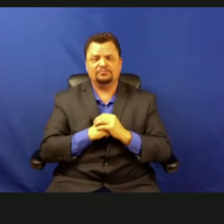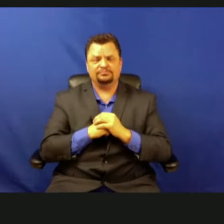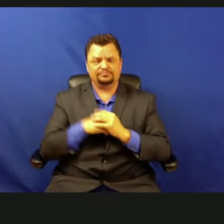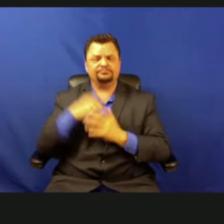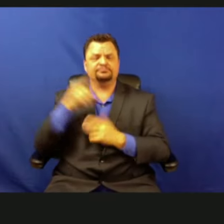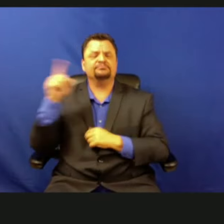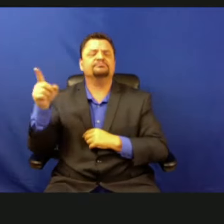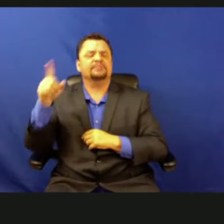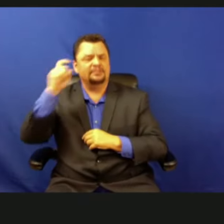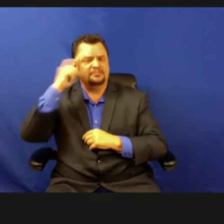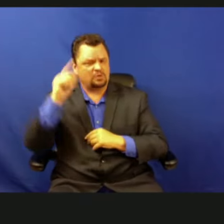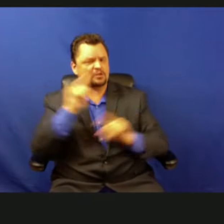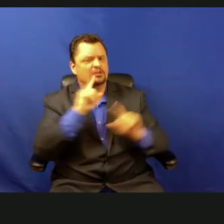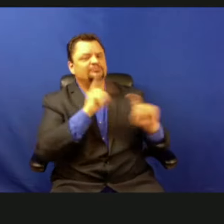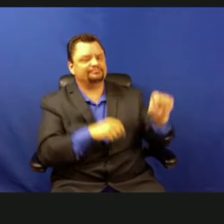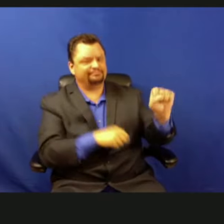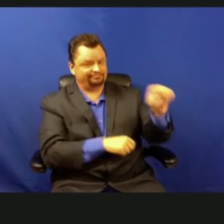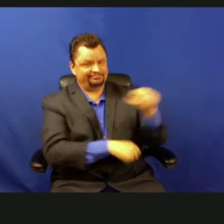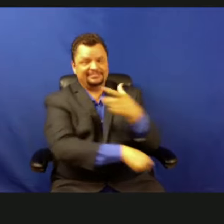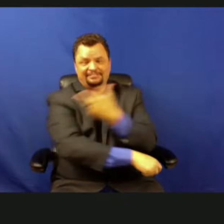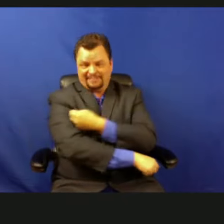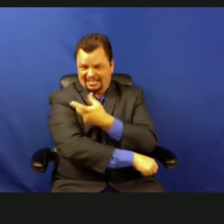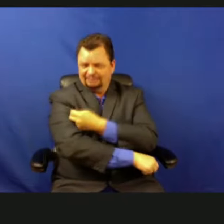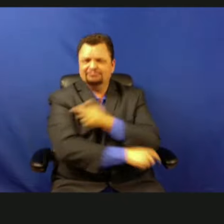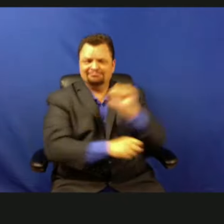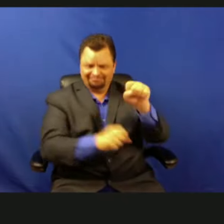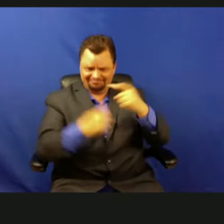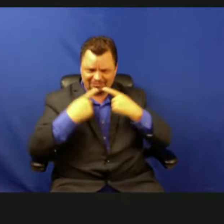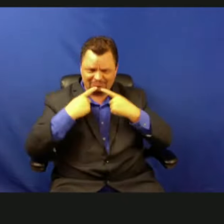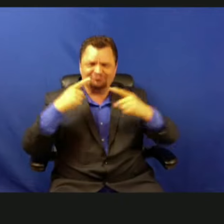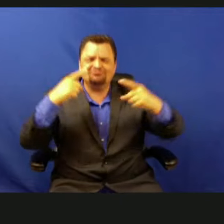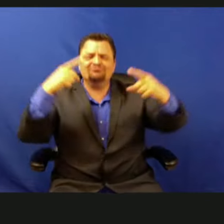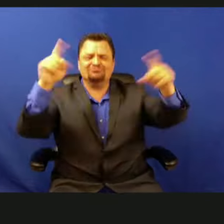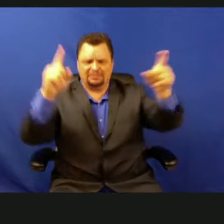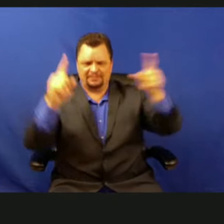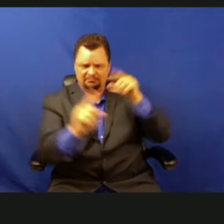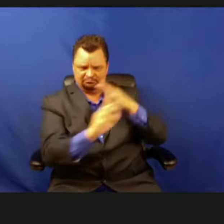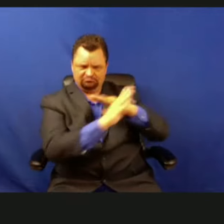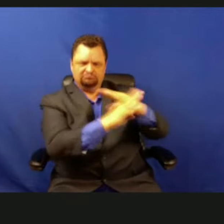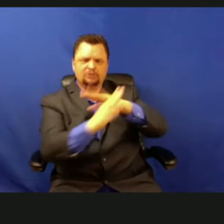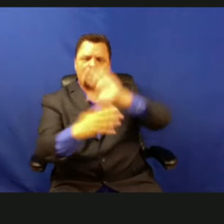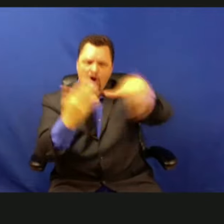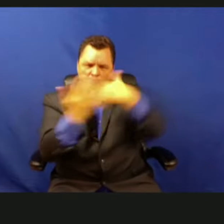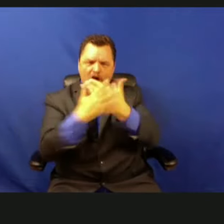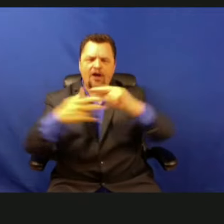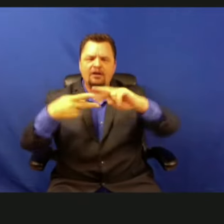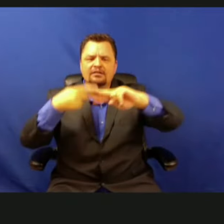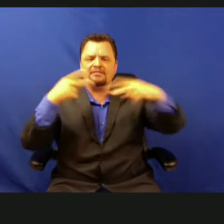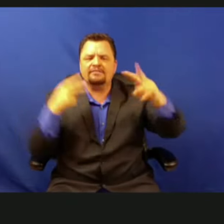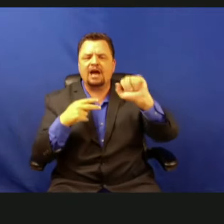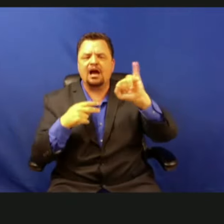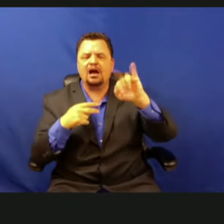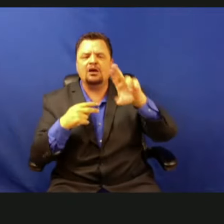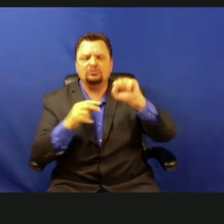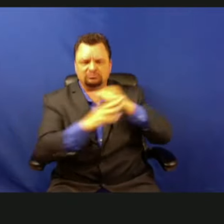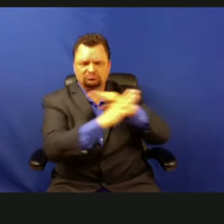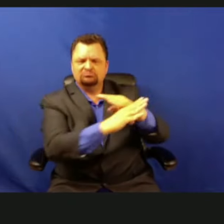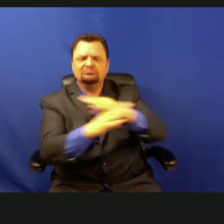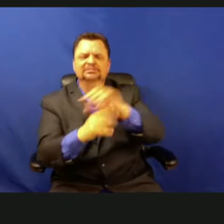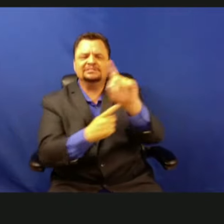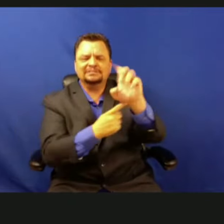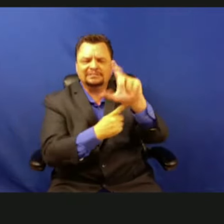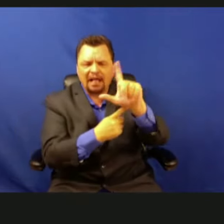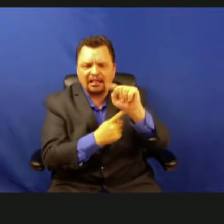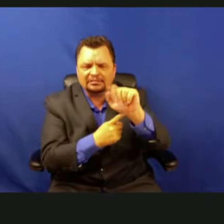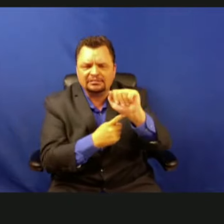prevalent mutation of COVID-19 in Colorado is the Delta variant, representing an excess of 98% of cases in our state. And